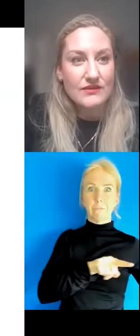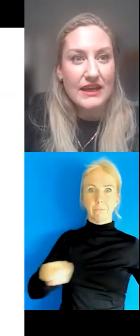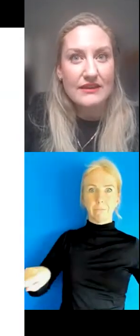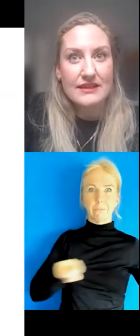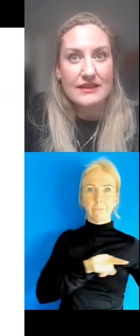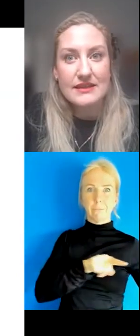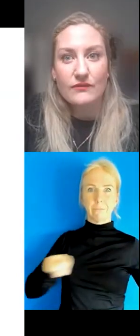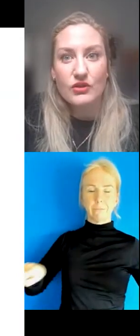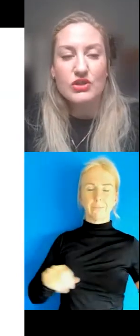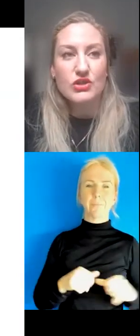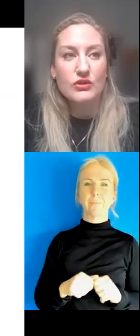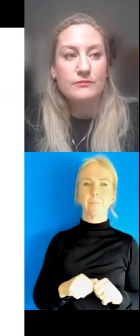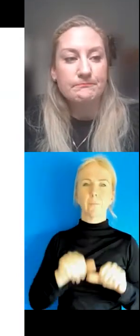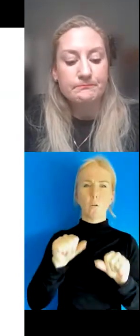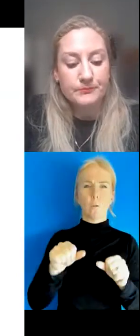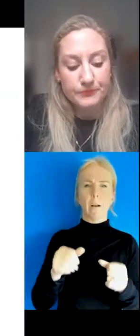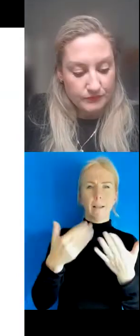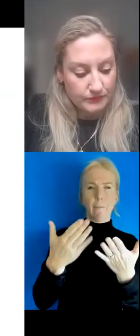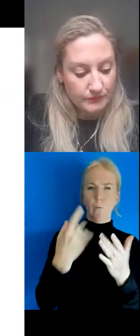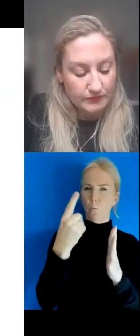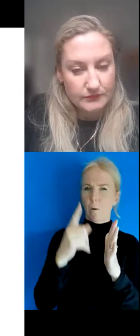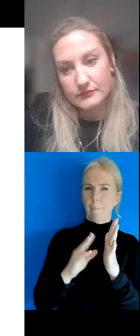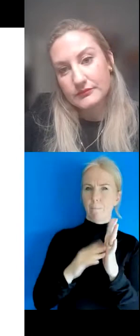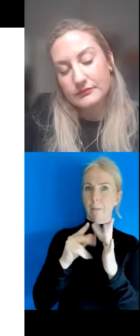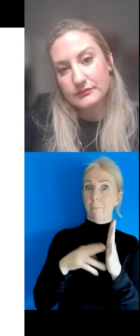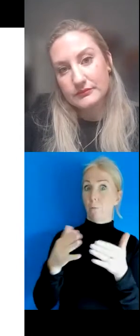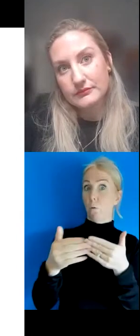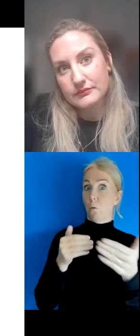to activate this if you wish to.